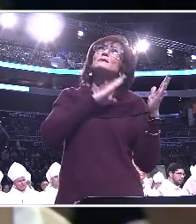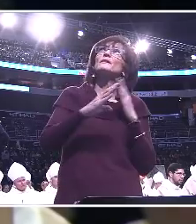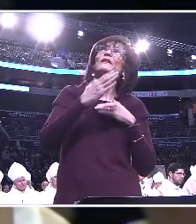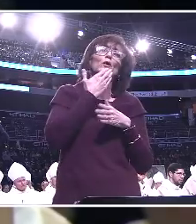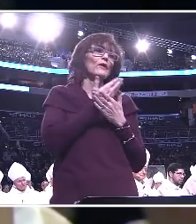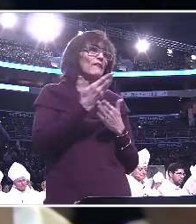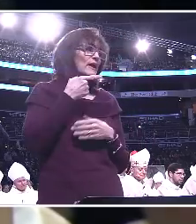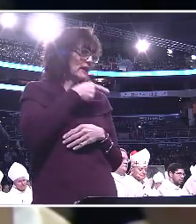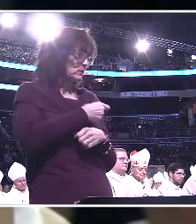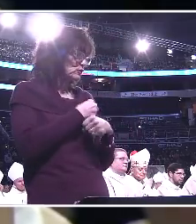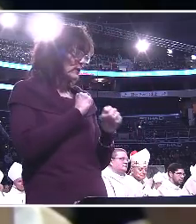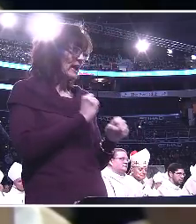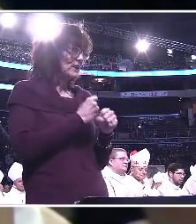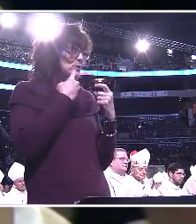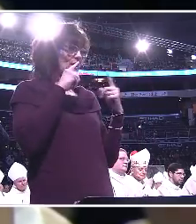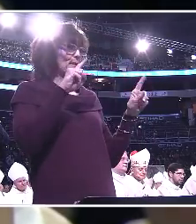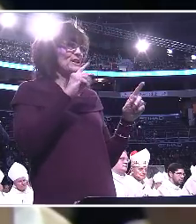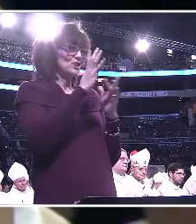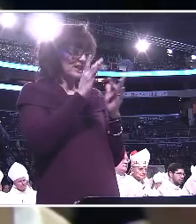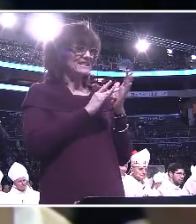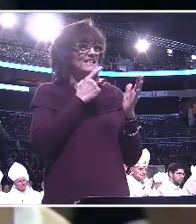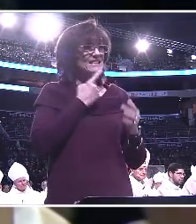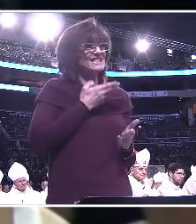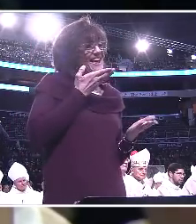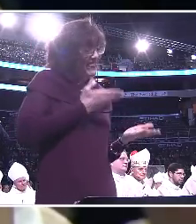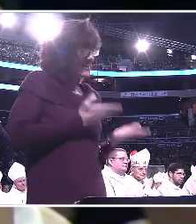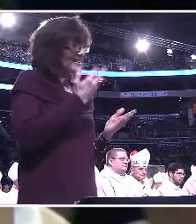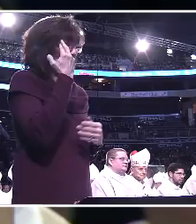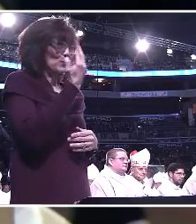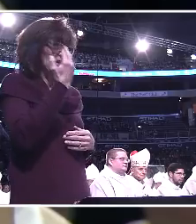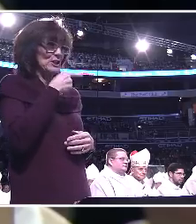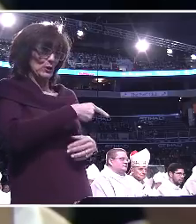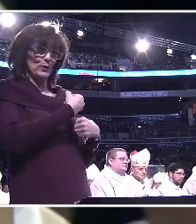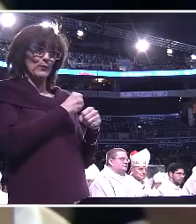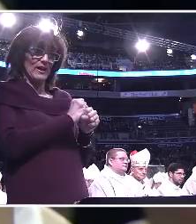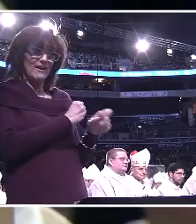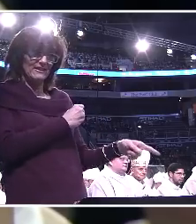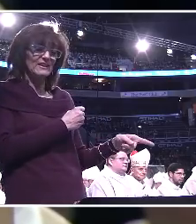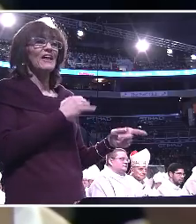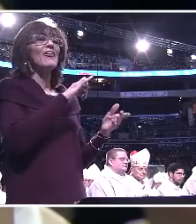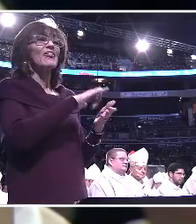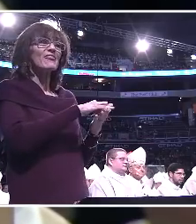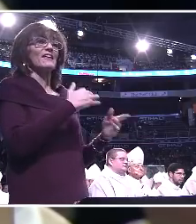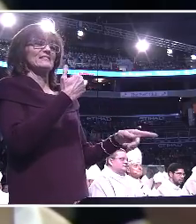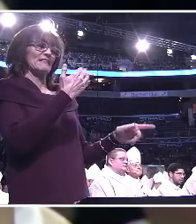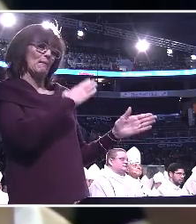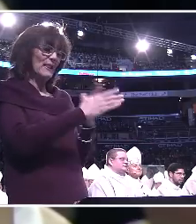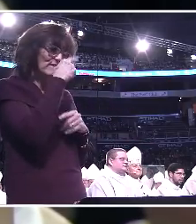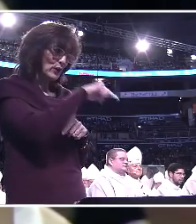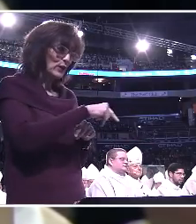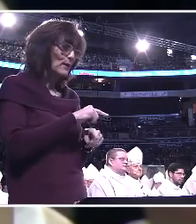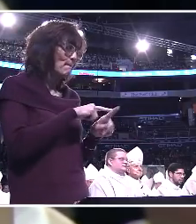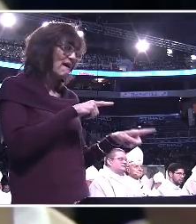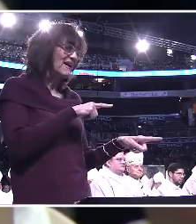to accomplish. But Jesus says to him, hey, this is why you were created. This is the plan that was set apart for you. But